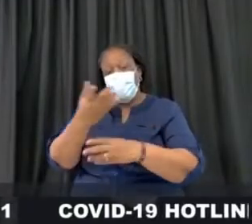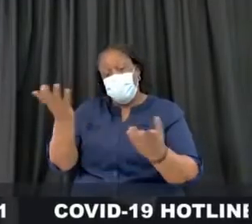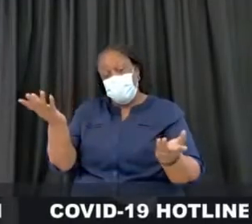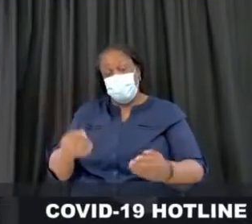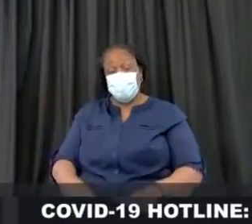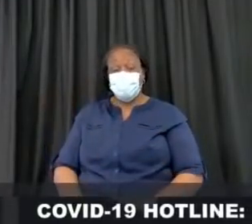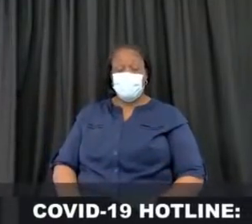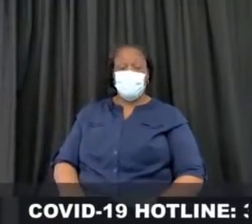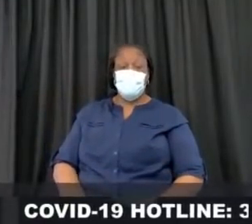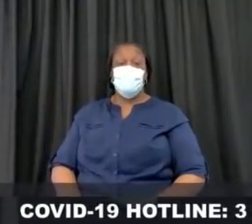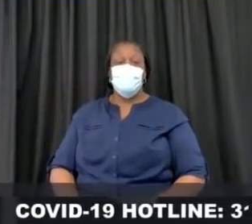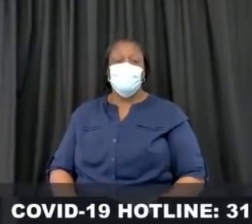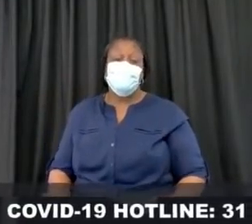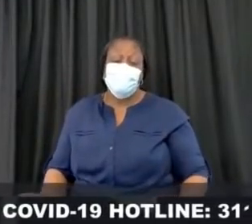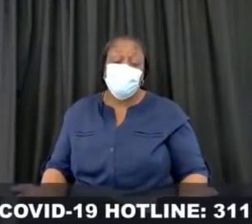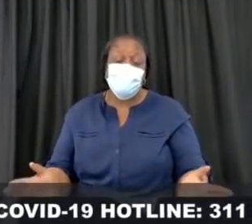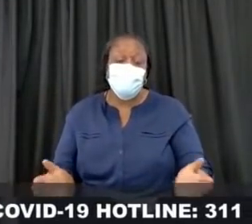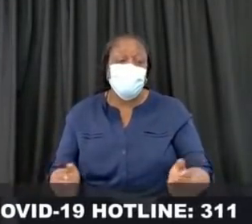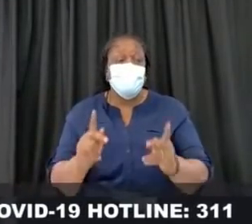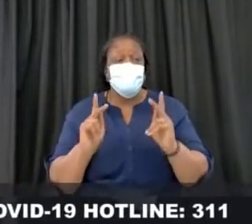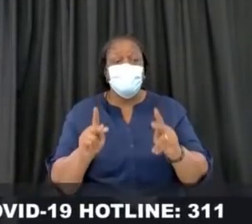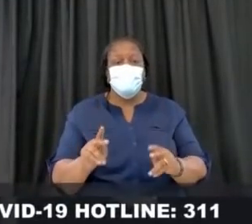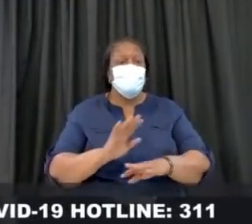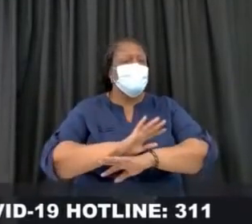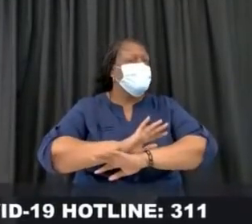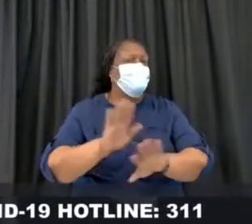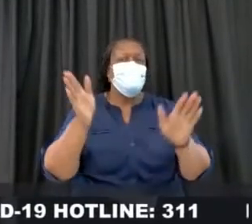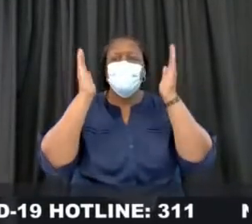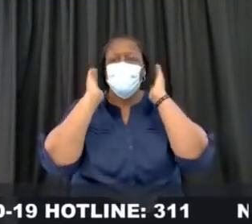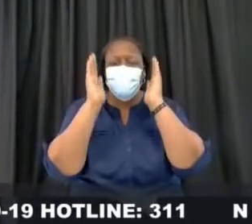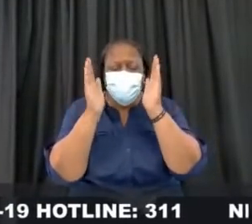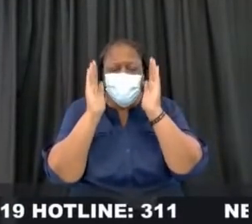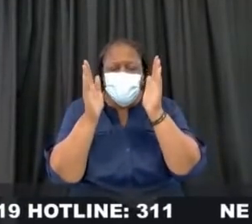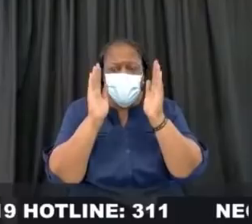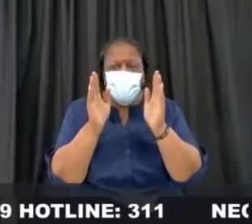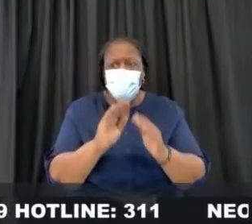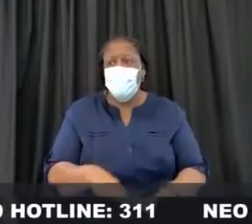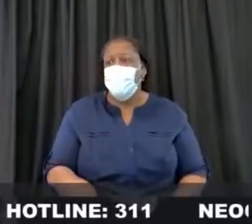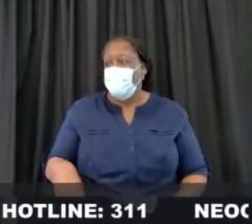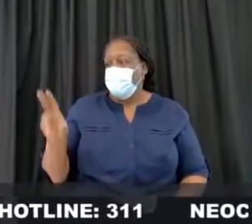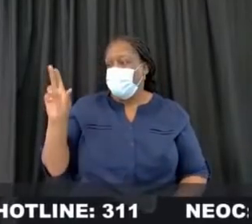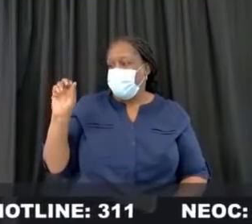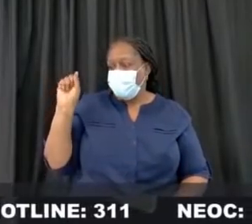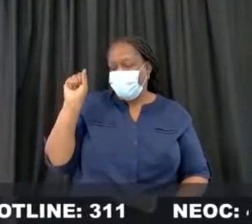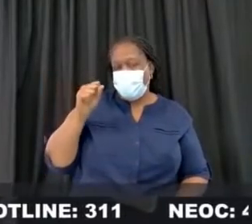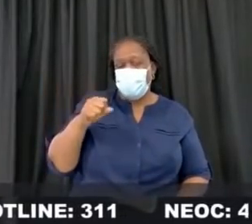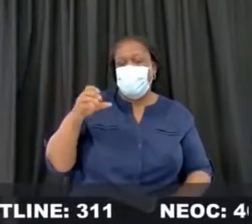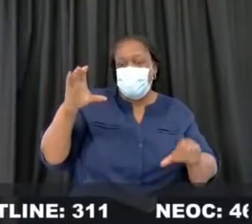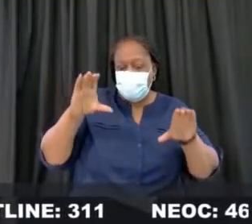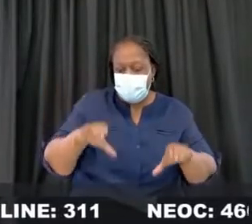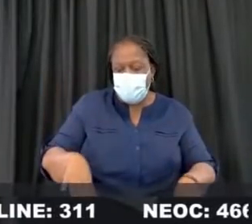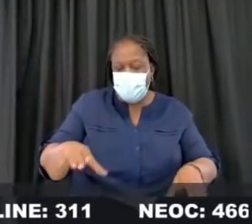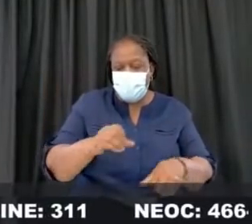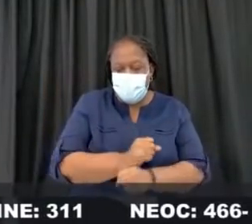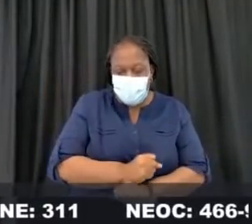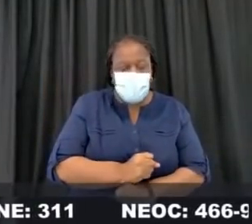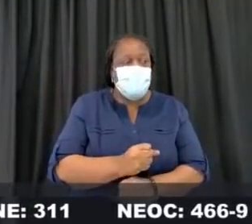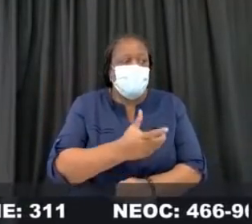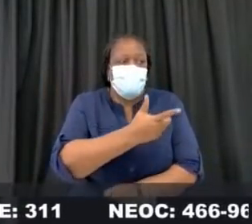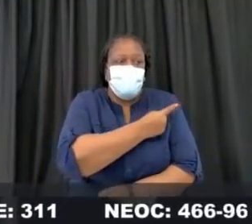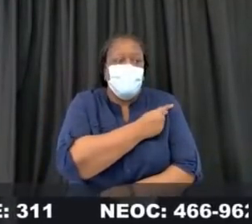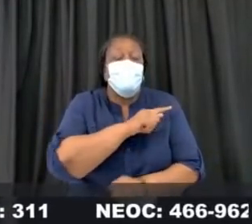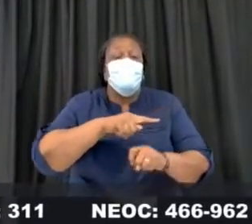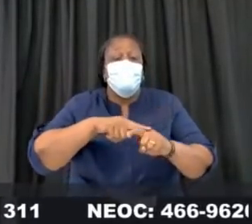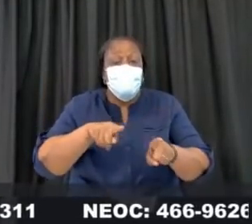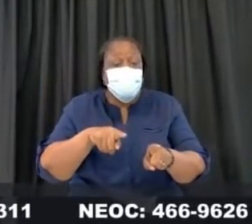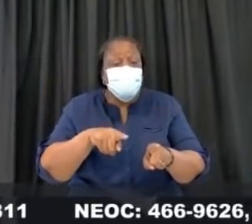vaccinated. So I urge everyone, don't focus on what you're hearing about. Yes, you may still get infected. The important thing